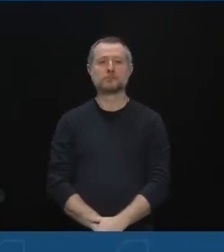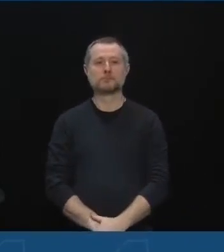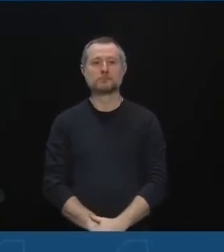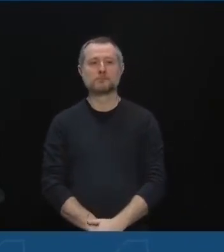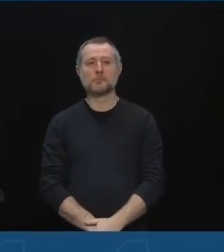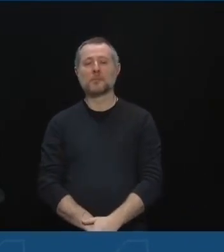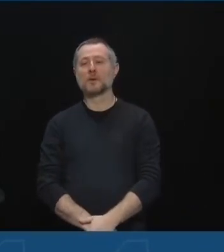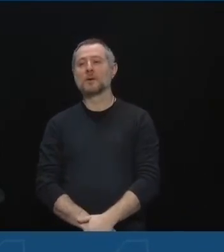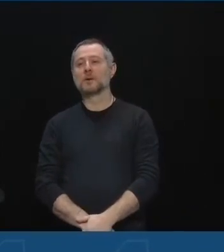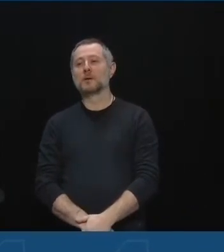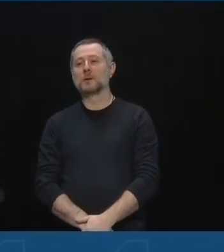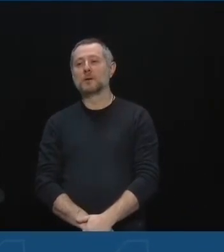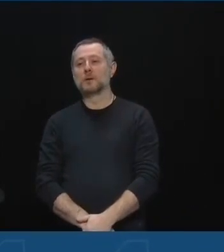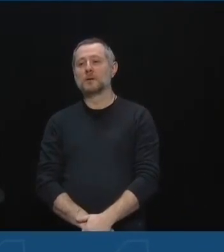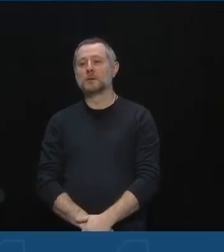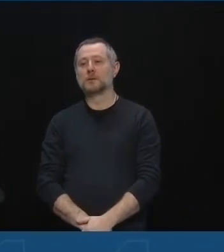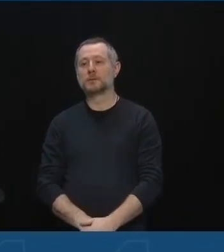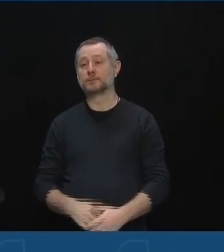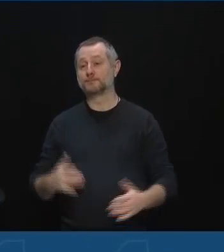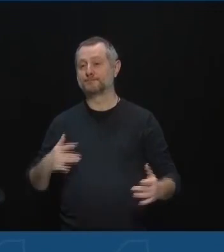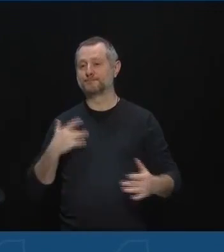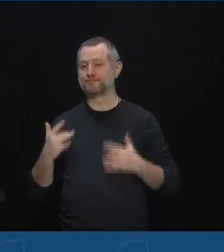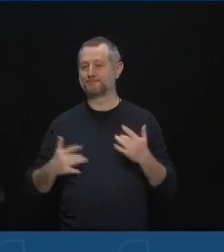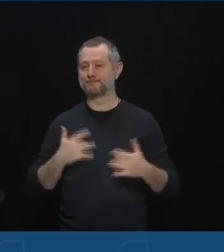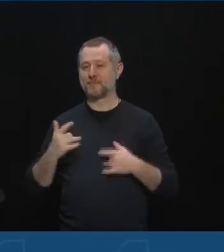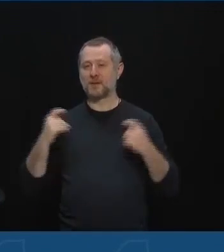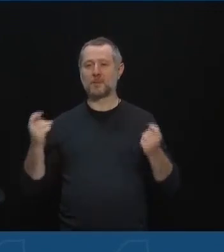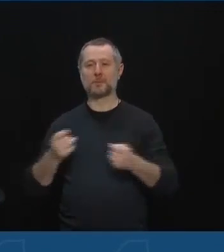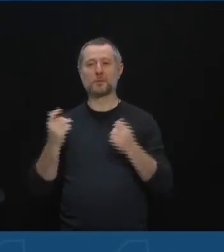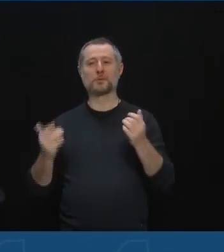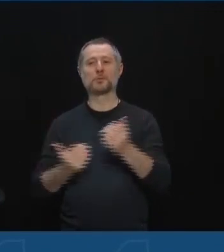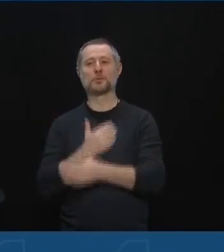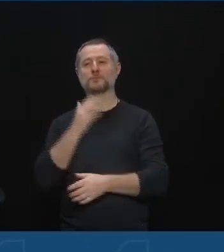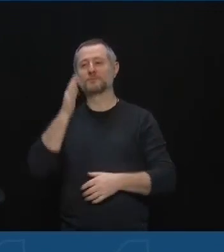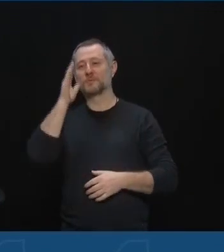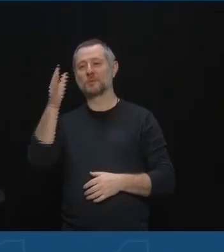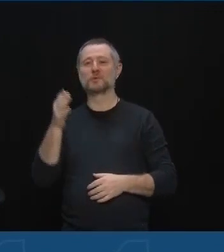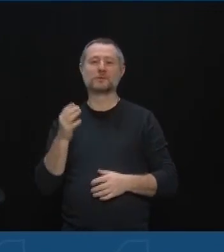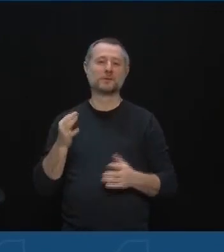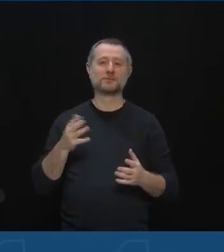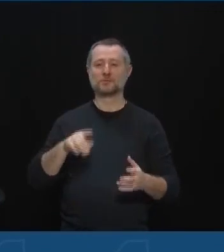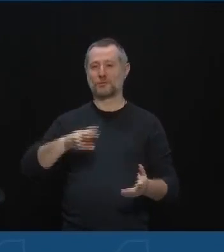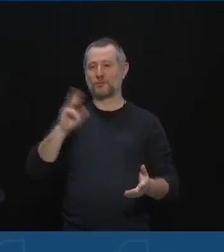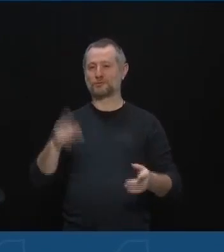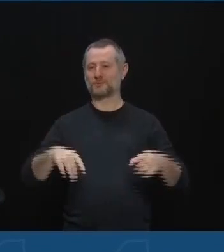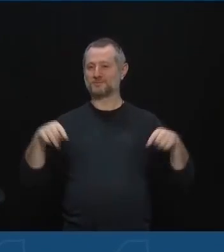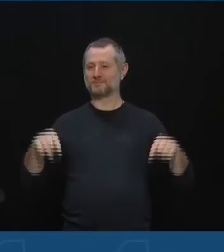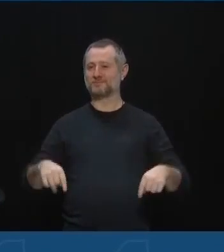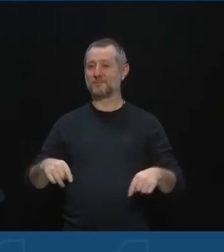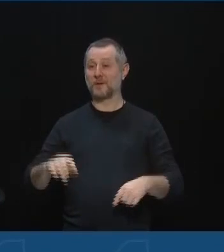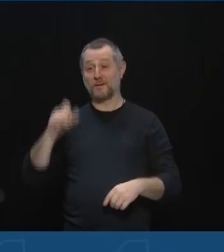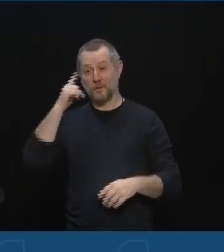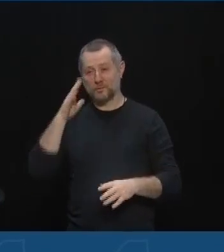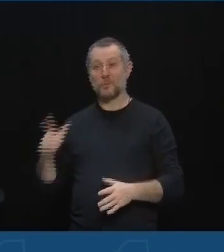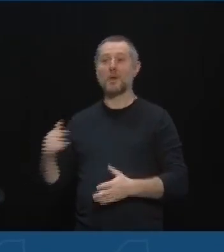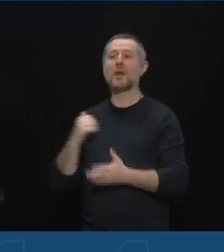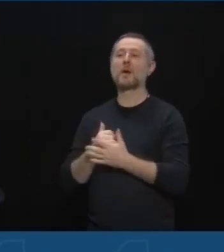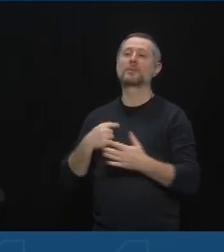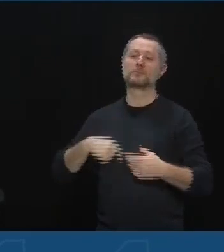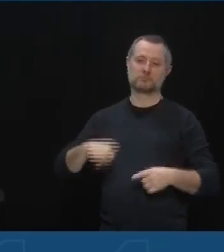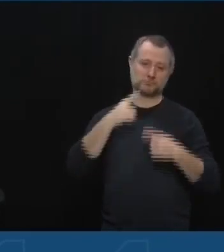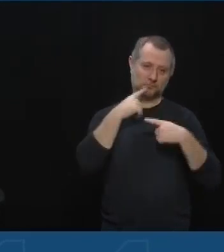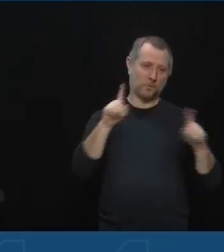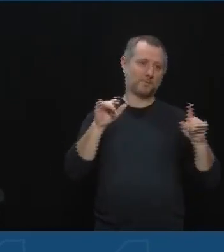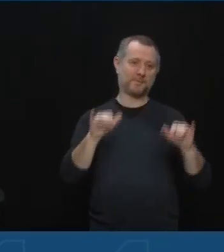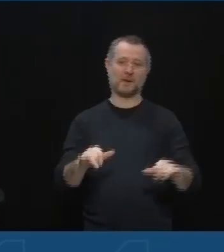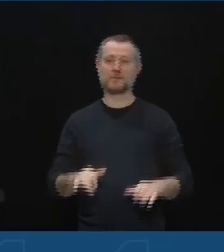I'm looking forward to celebrating the new vision for Rochester, Governor Hochul, that you are helping to make a reality.